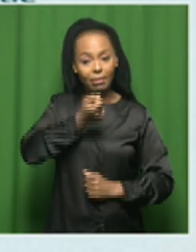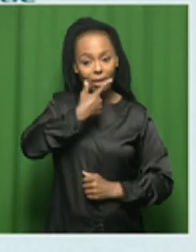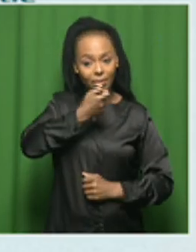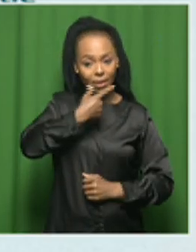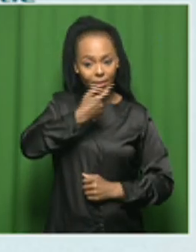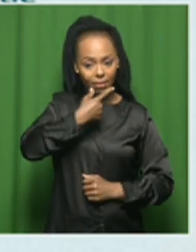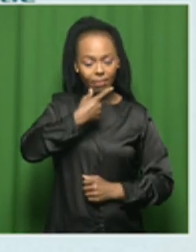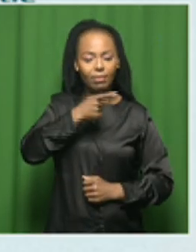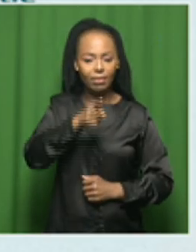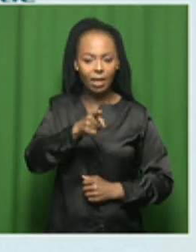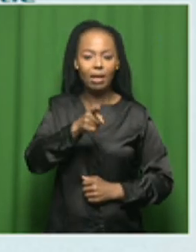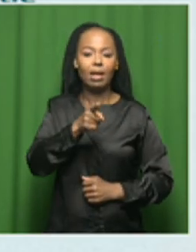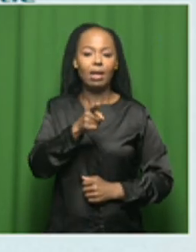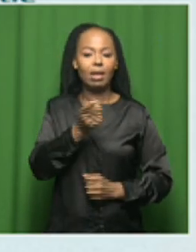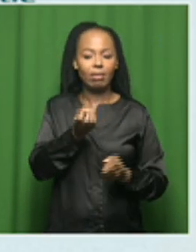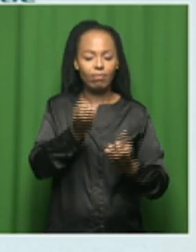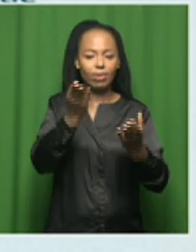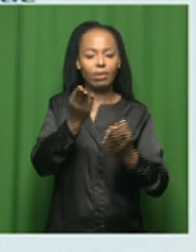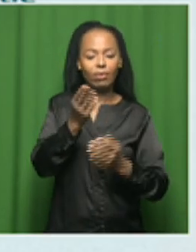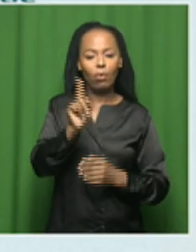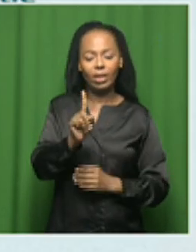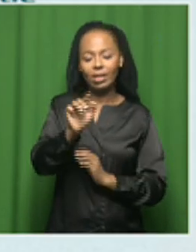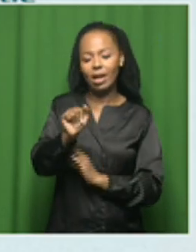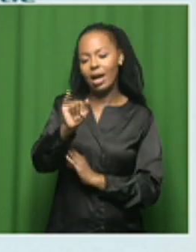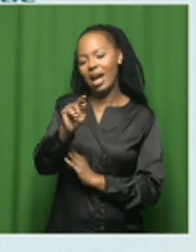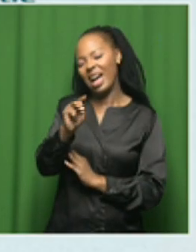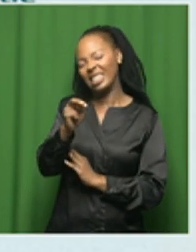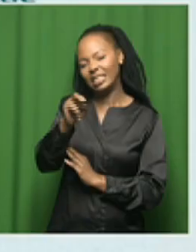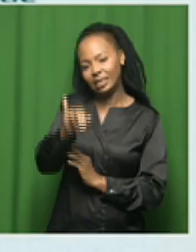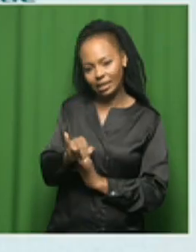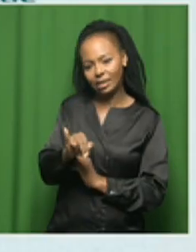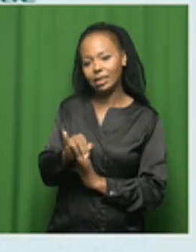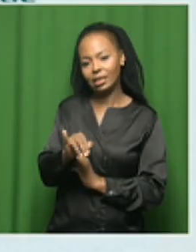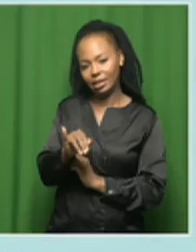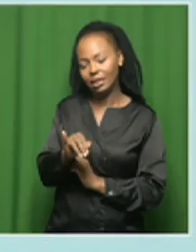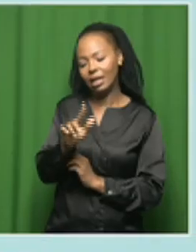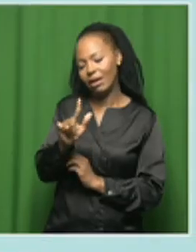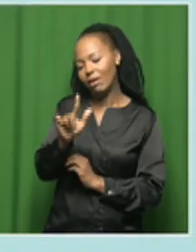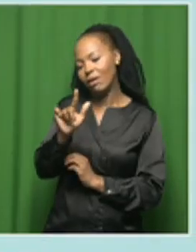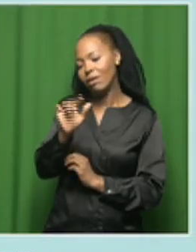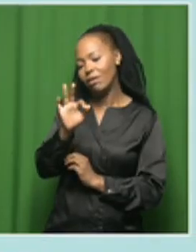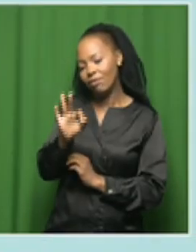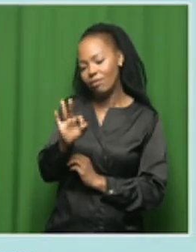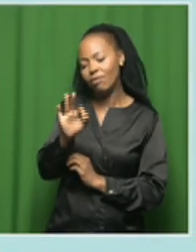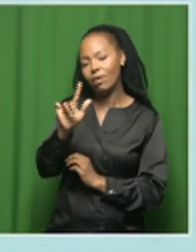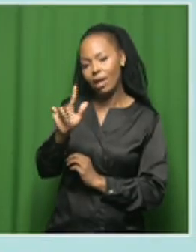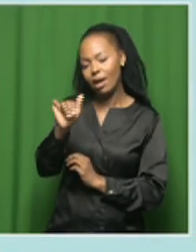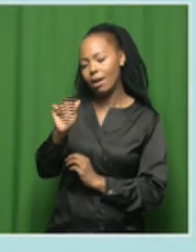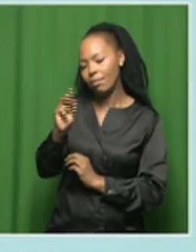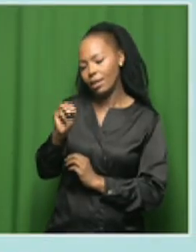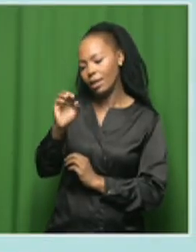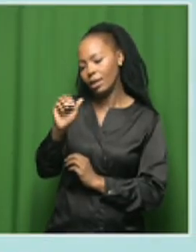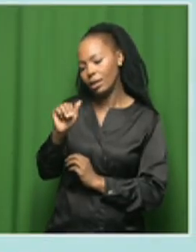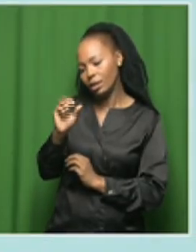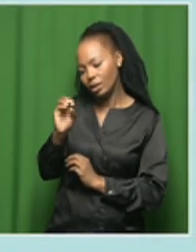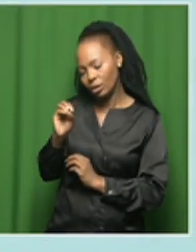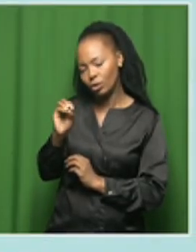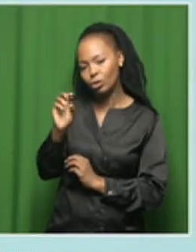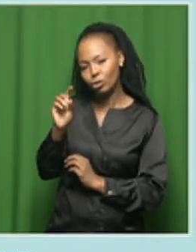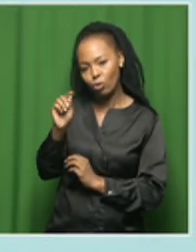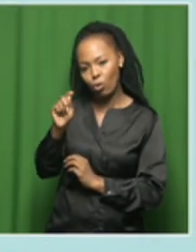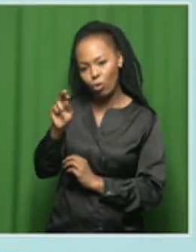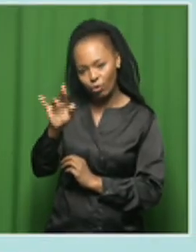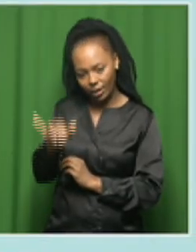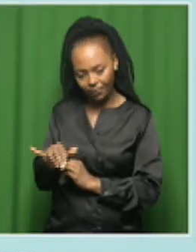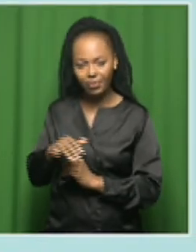give anti-inflammatories. So it's also just to reduce the inflammation in the joints. And there's